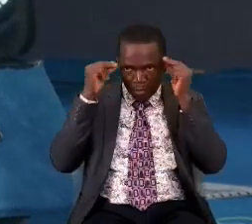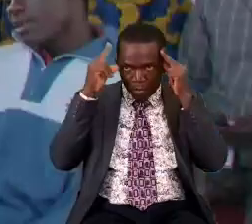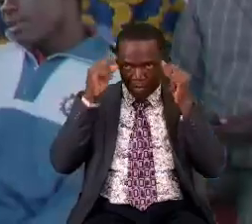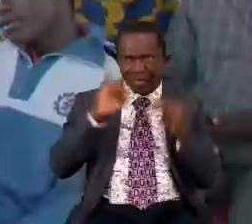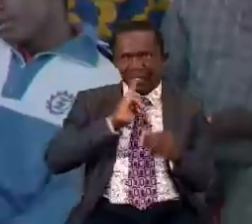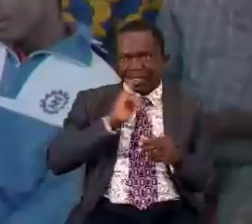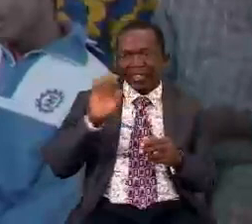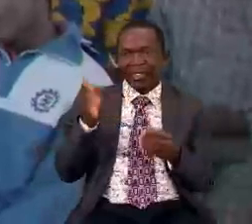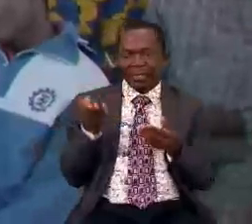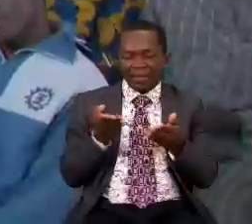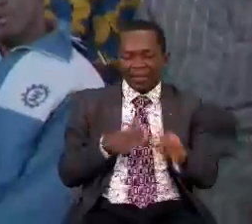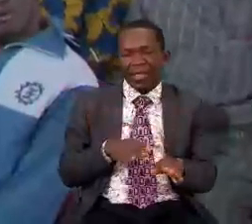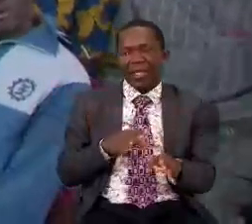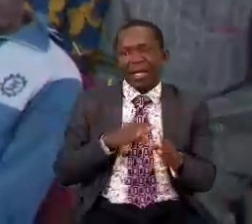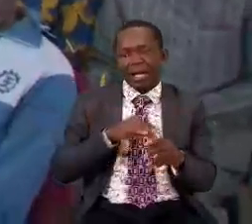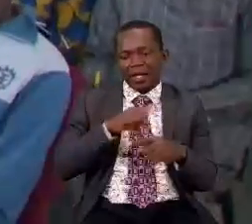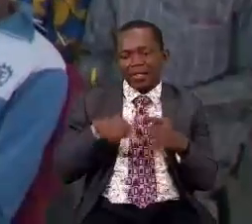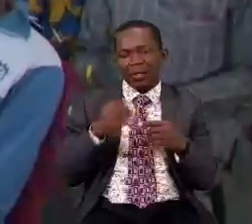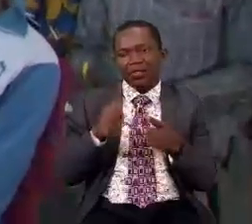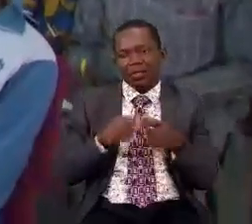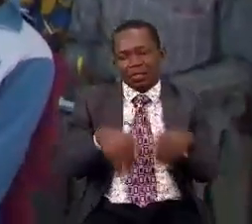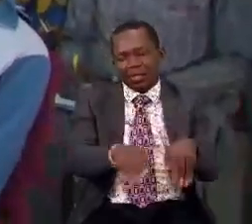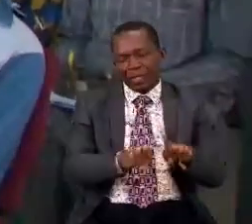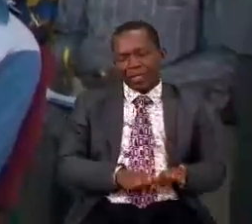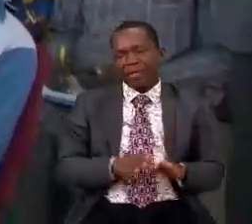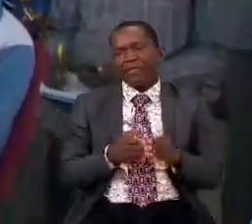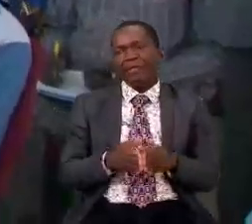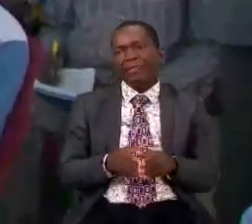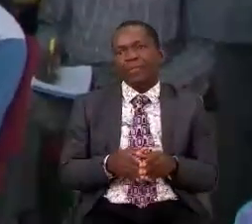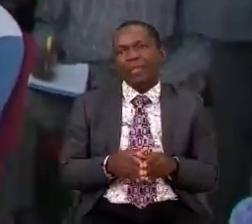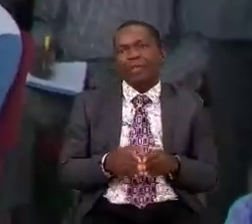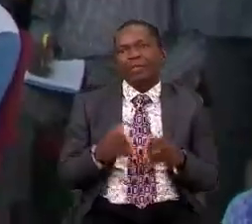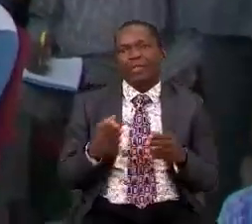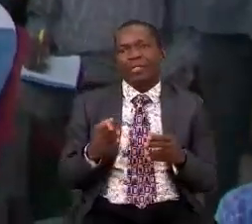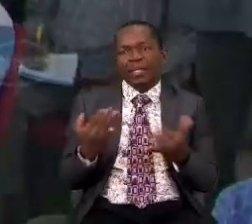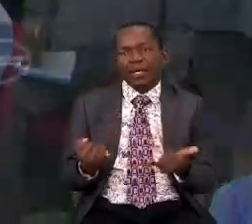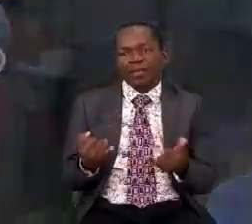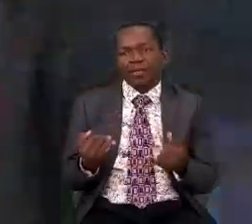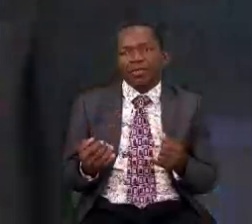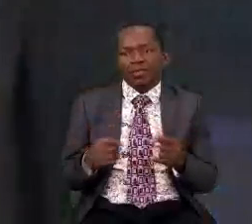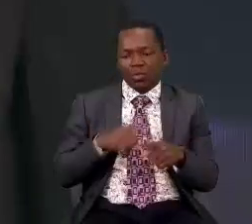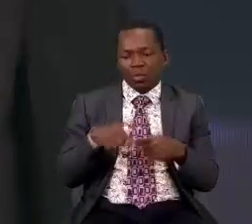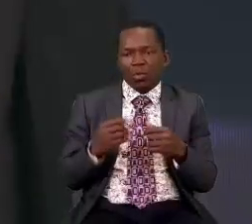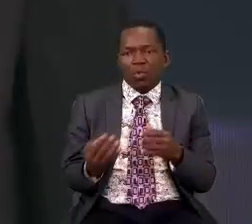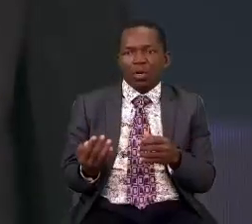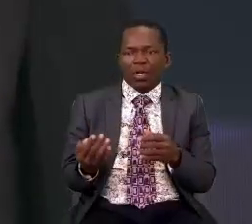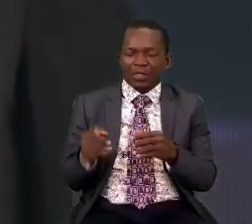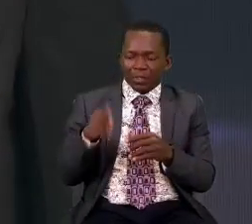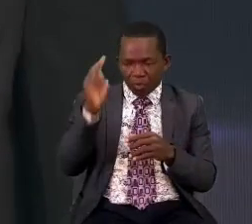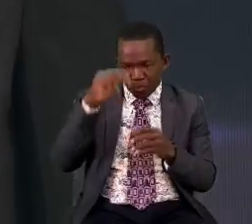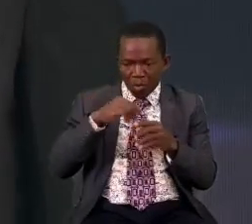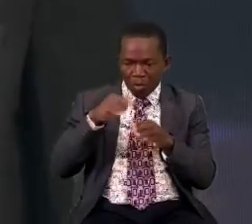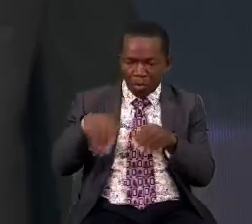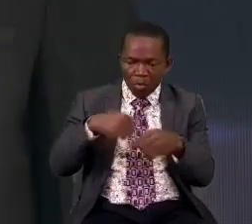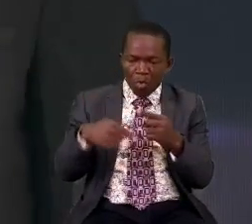there is Jordan thou and all the people onto the land which I